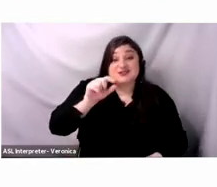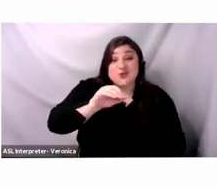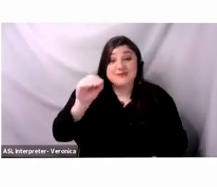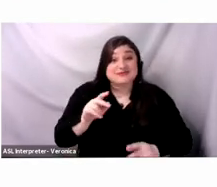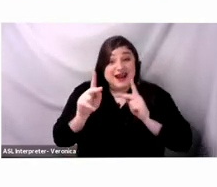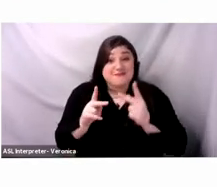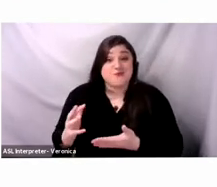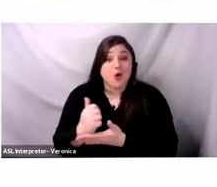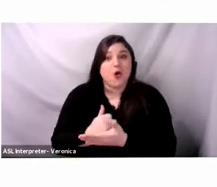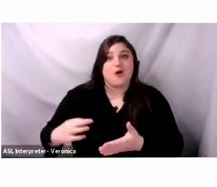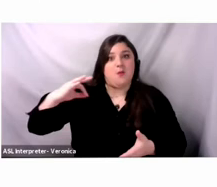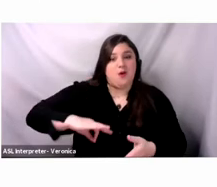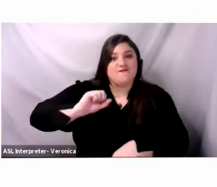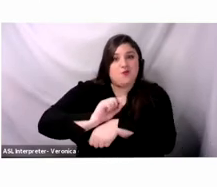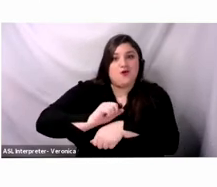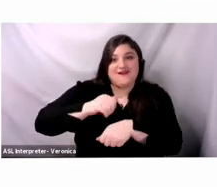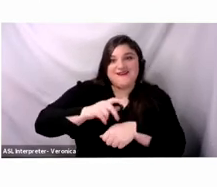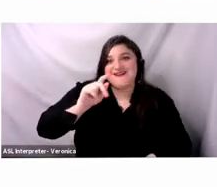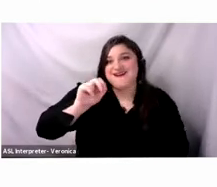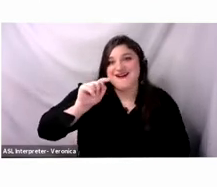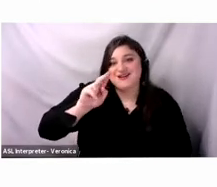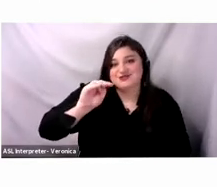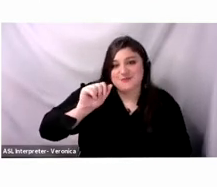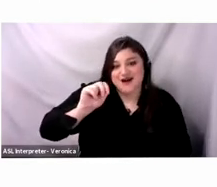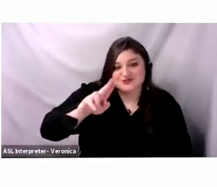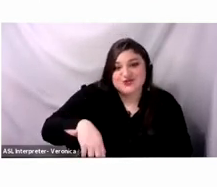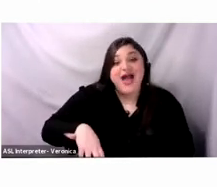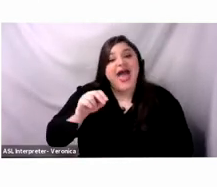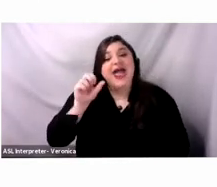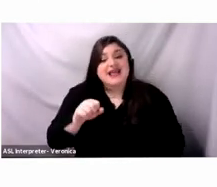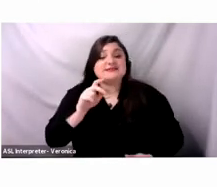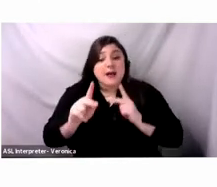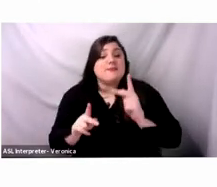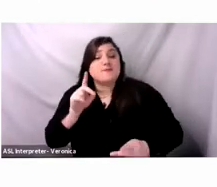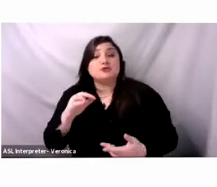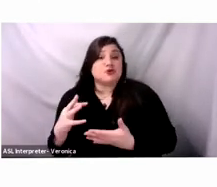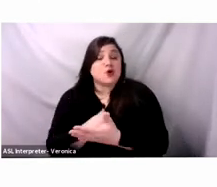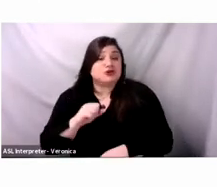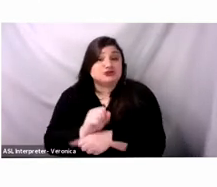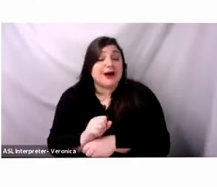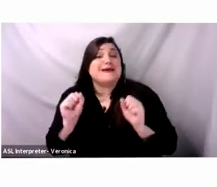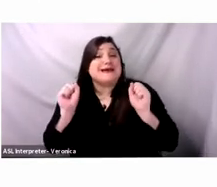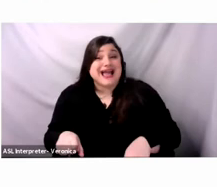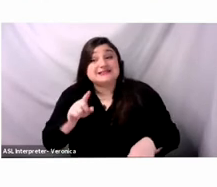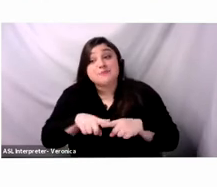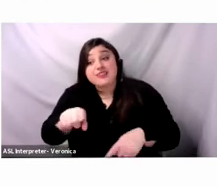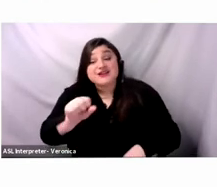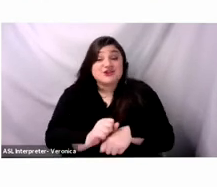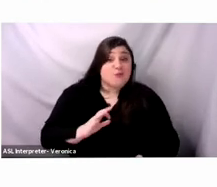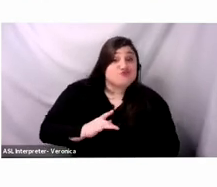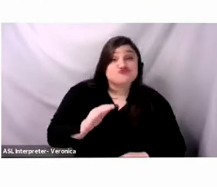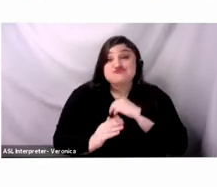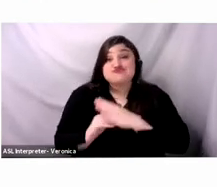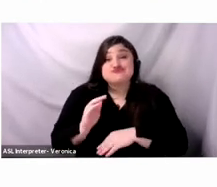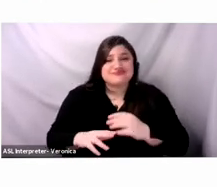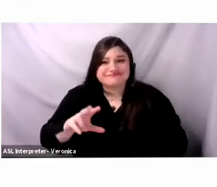credit. So yes, many people have created a job for themselves through Compromonto, but these are not necessarily good jobs. The business has